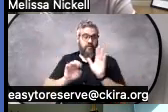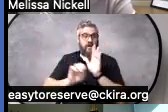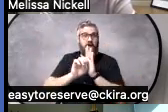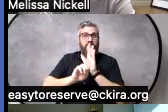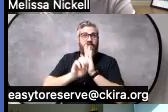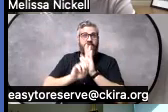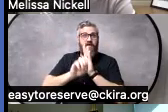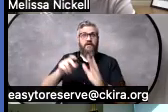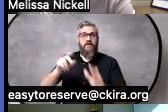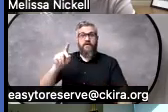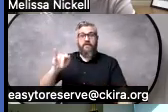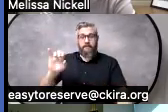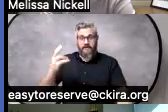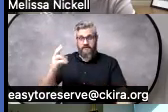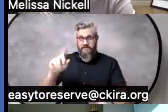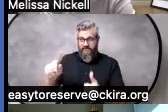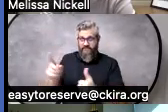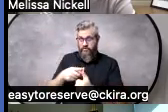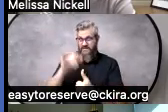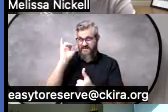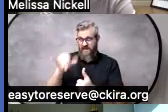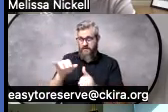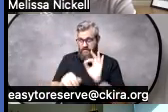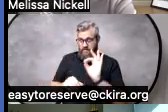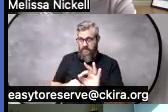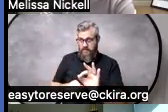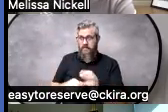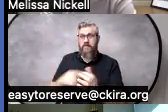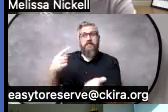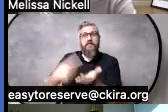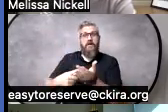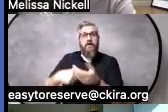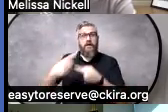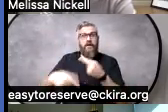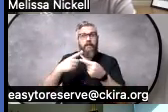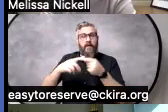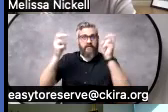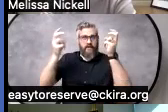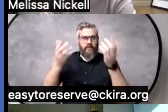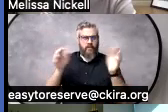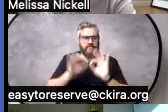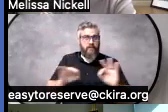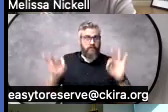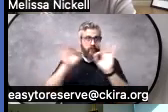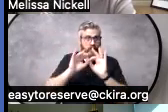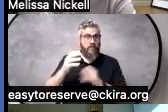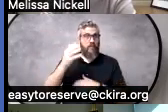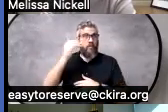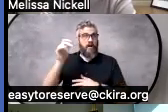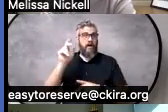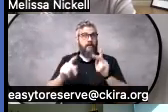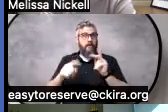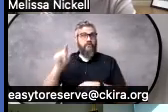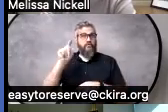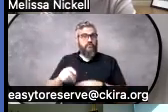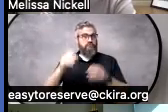first, or at least that's what I would do. You want to be able to talk about your topic, so what's important, why people should care about it,